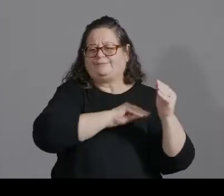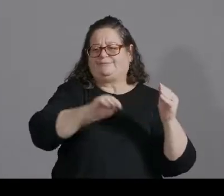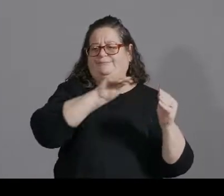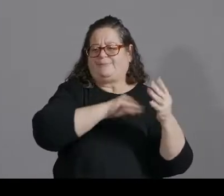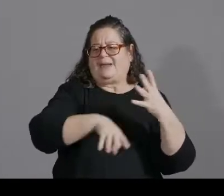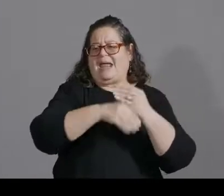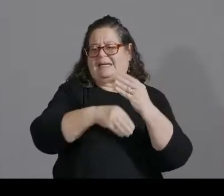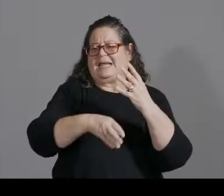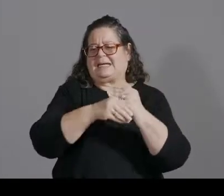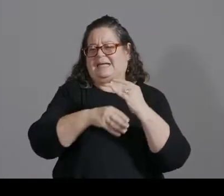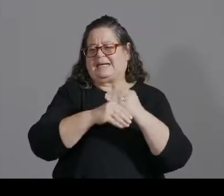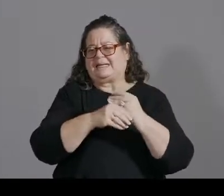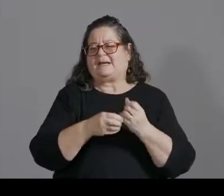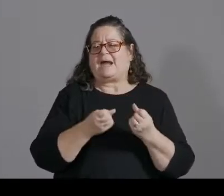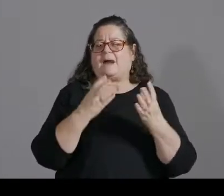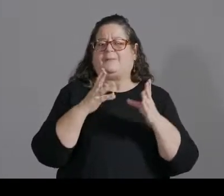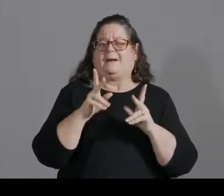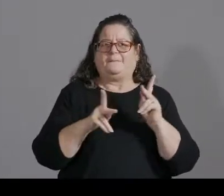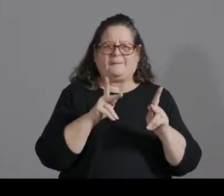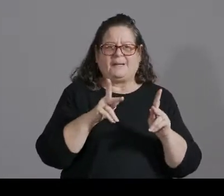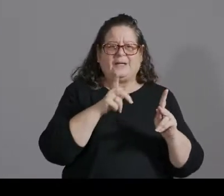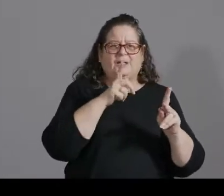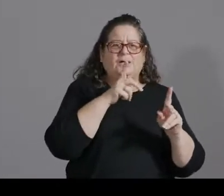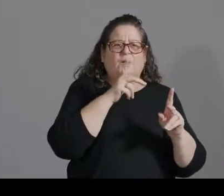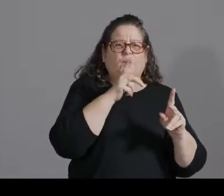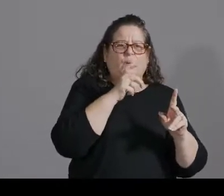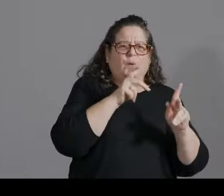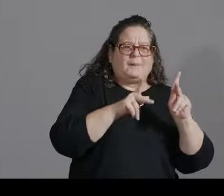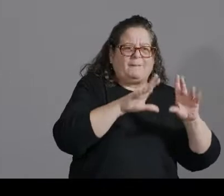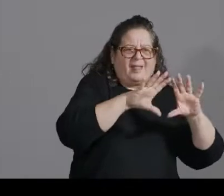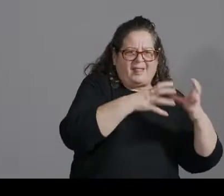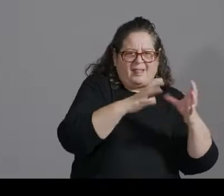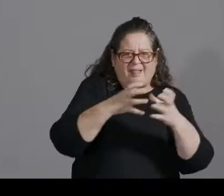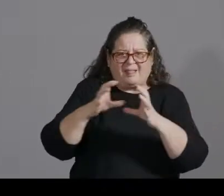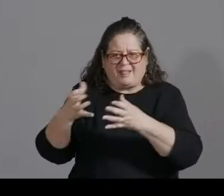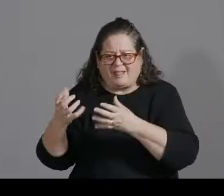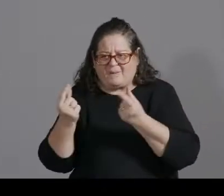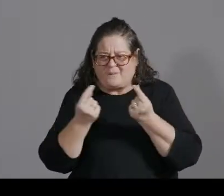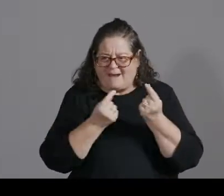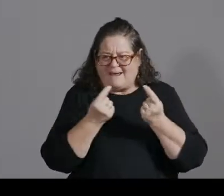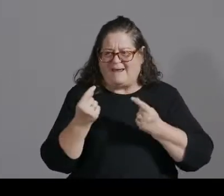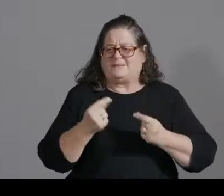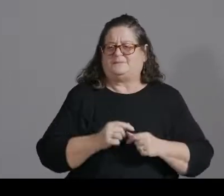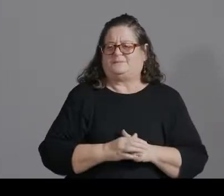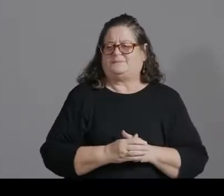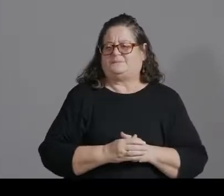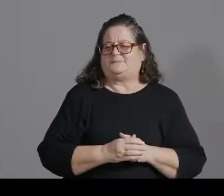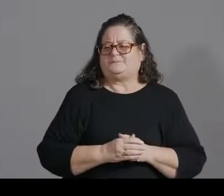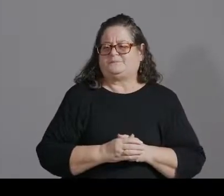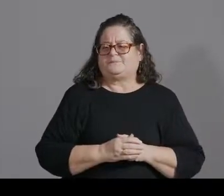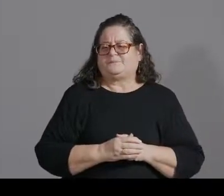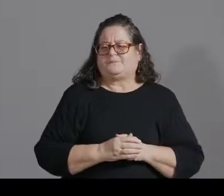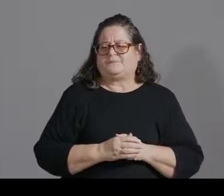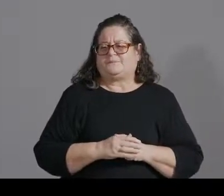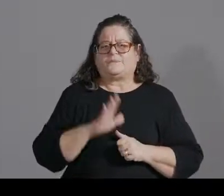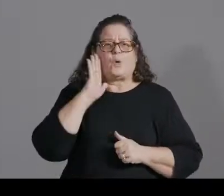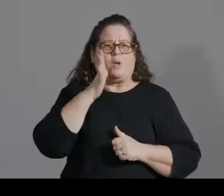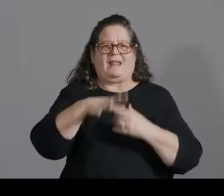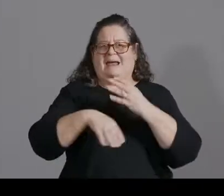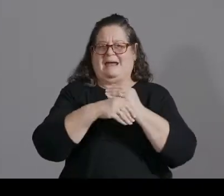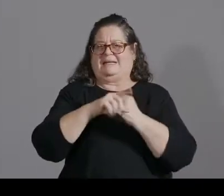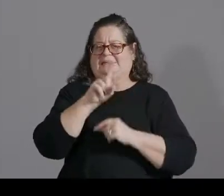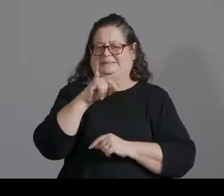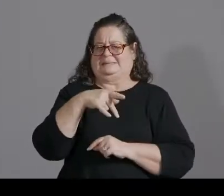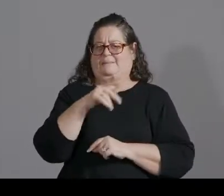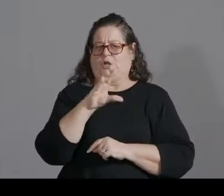population, the rate that the jurisdiction is vaccinating, and we intend to add zip code data as soon as we can to